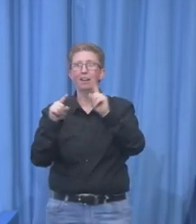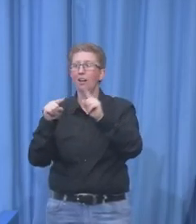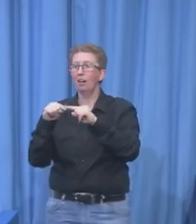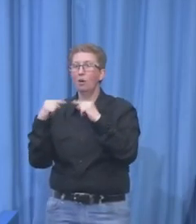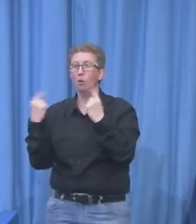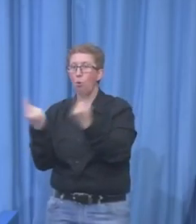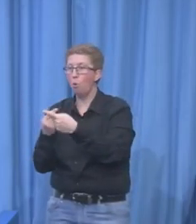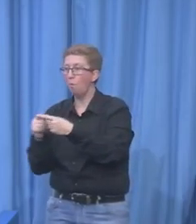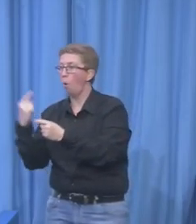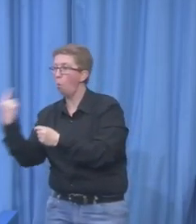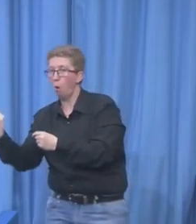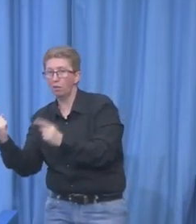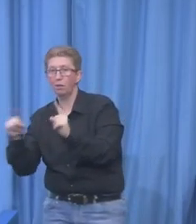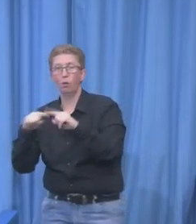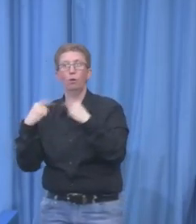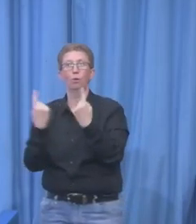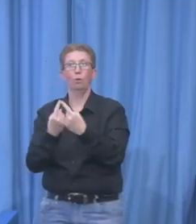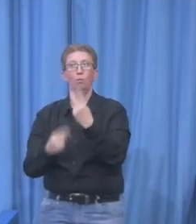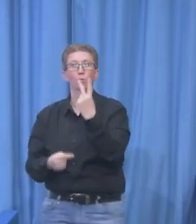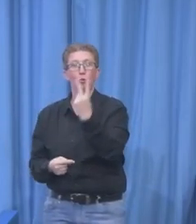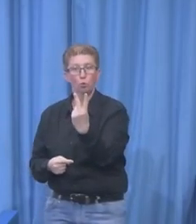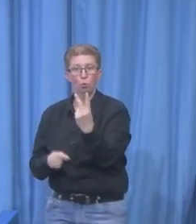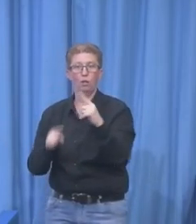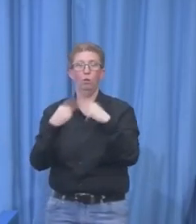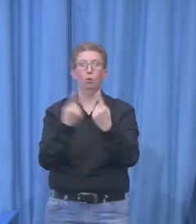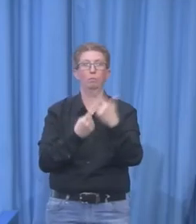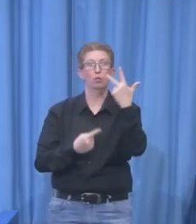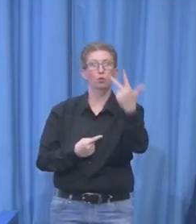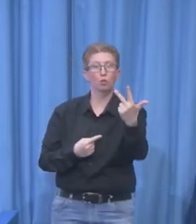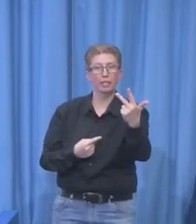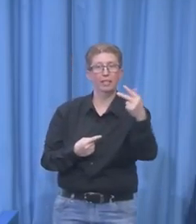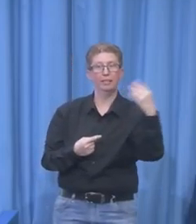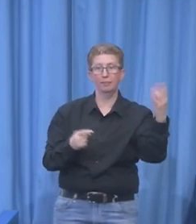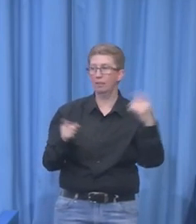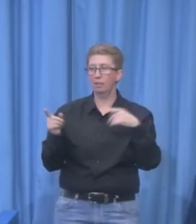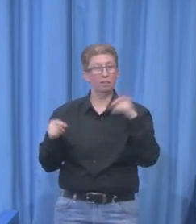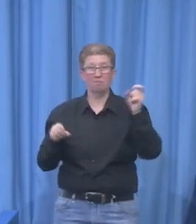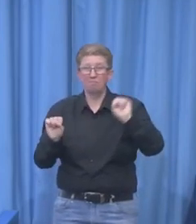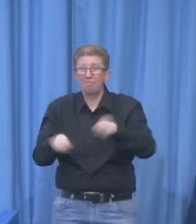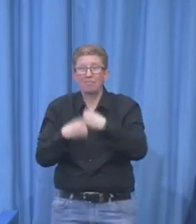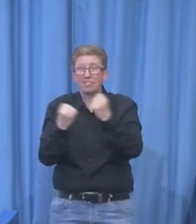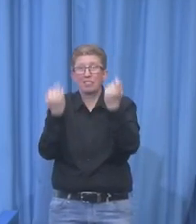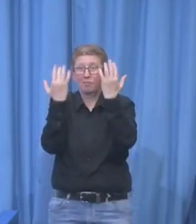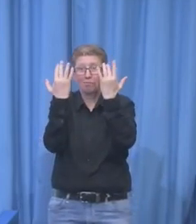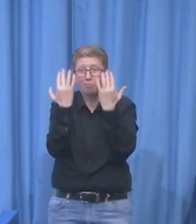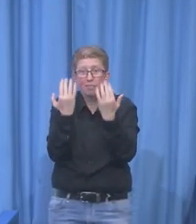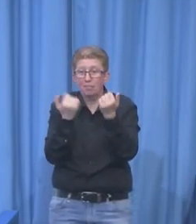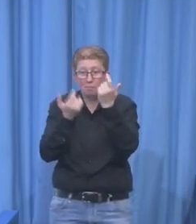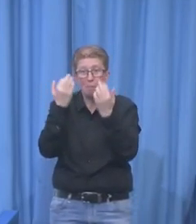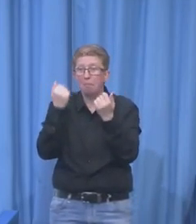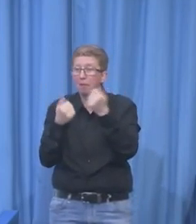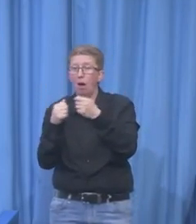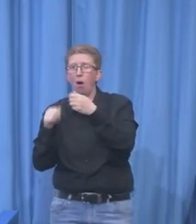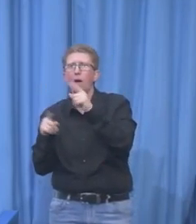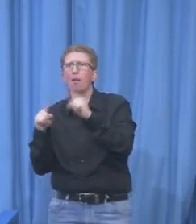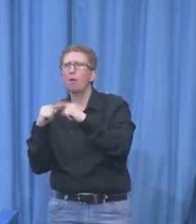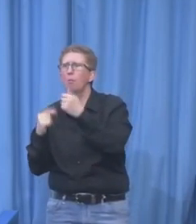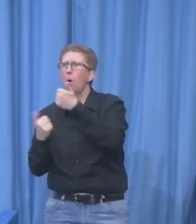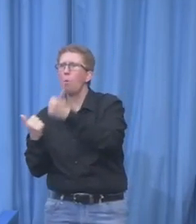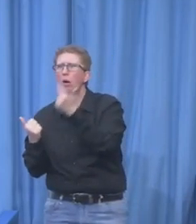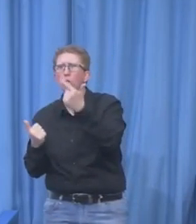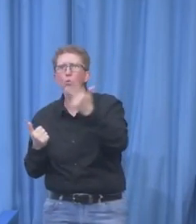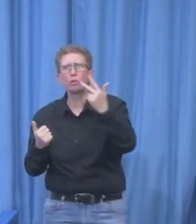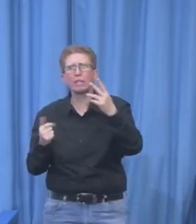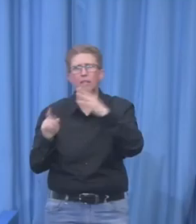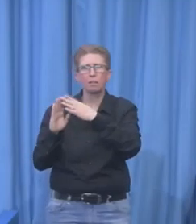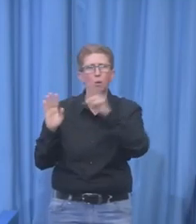do the job, or I can figure out how to get her to 20. And it turns out that there are dozens of ways to get her to 20. And here's what we